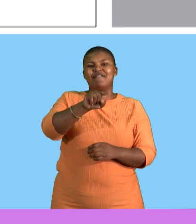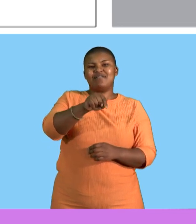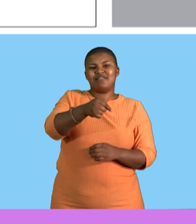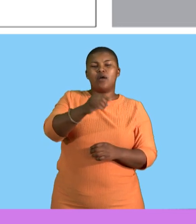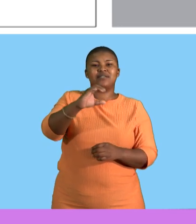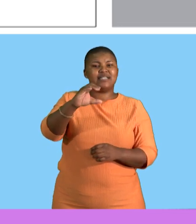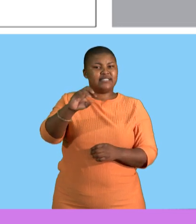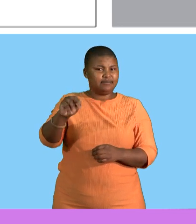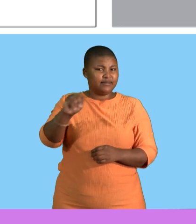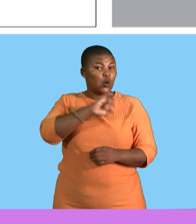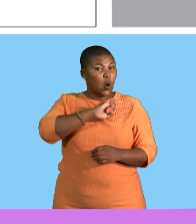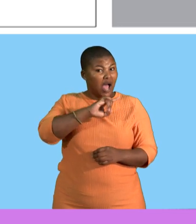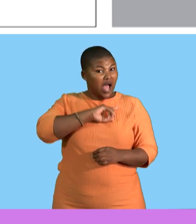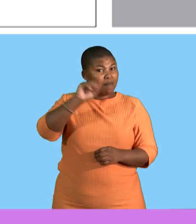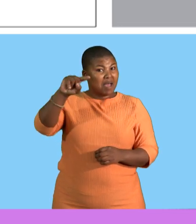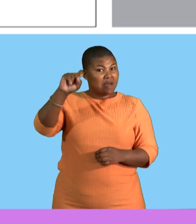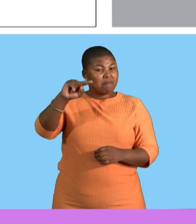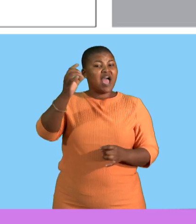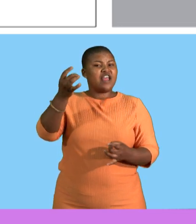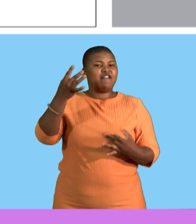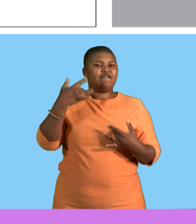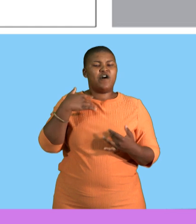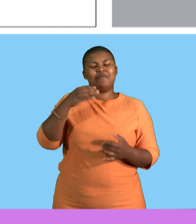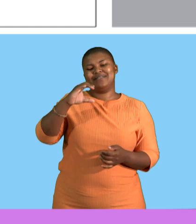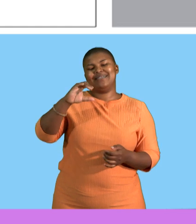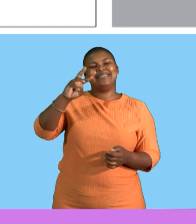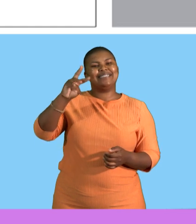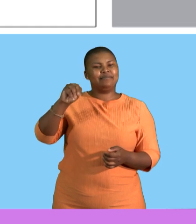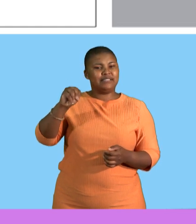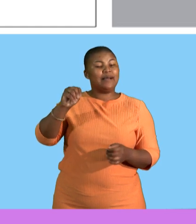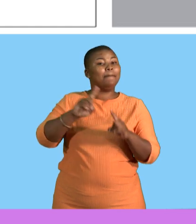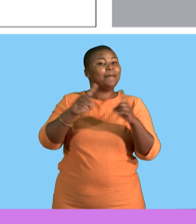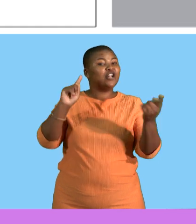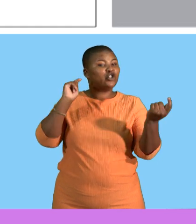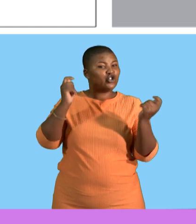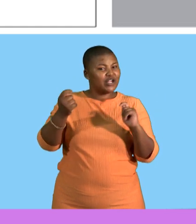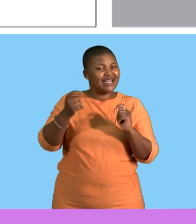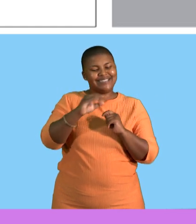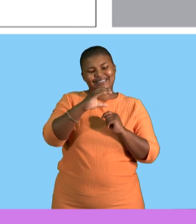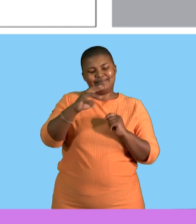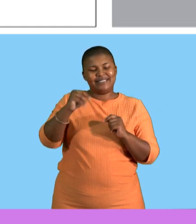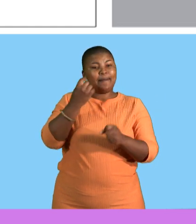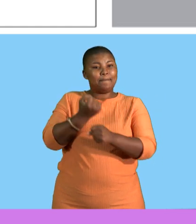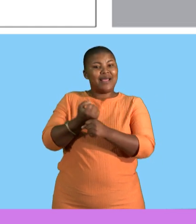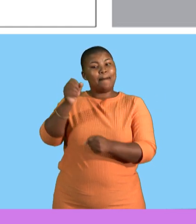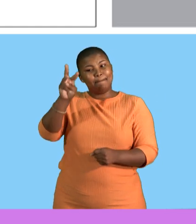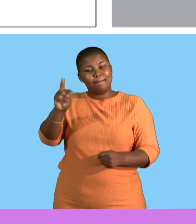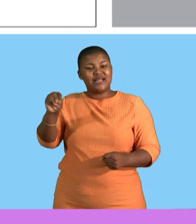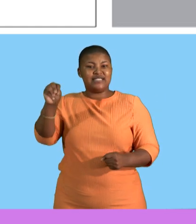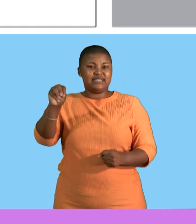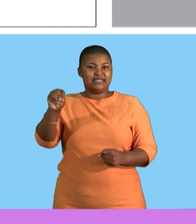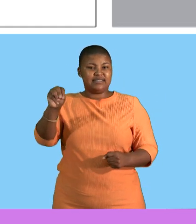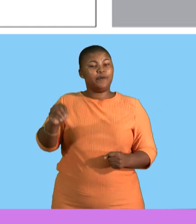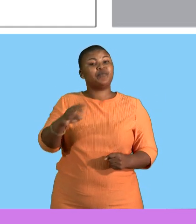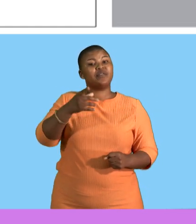because I measured in centimeters, but they want the answer in meters. Therefore, we are going to